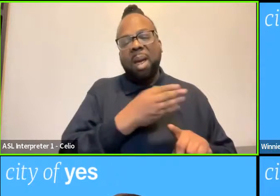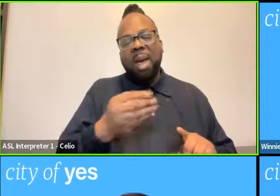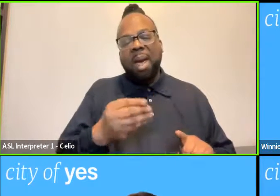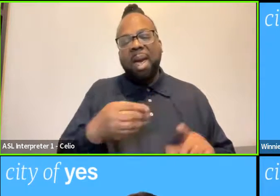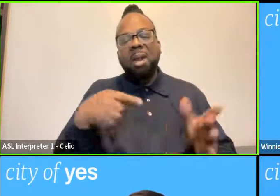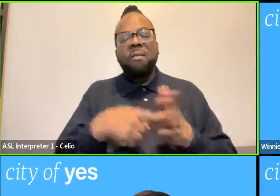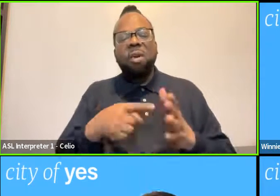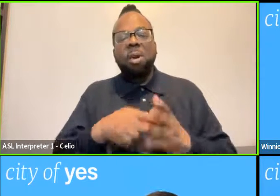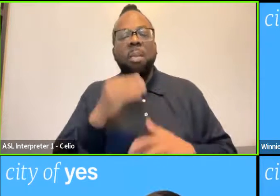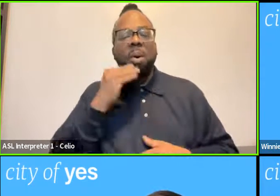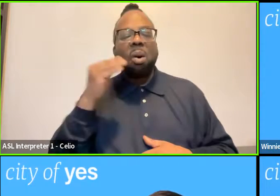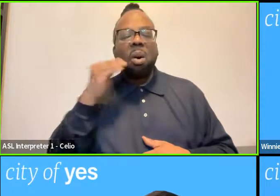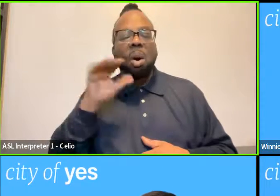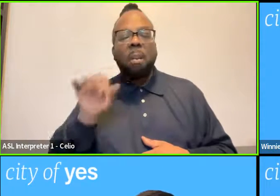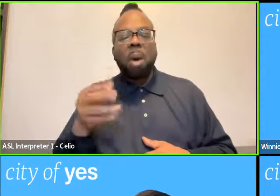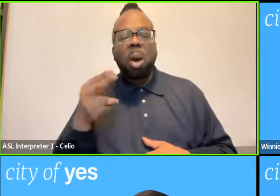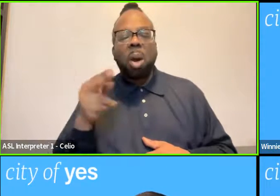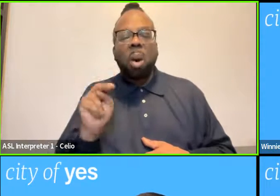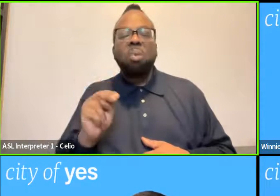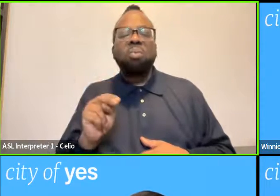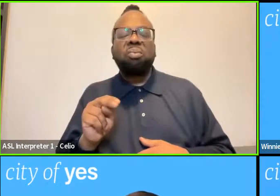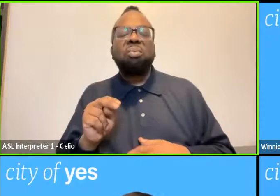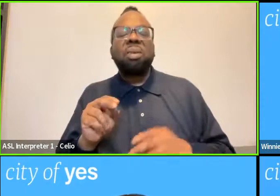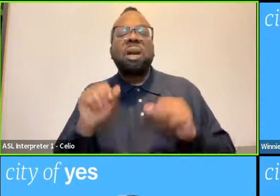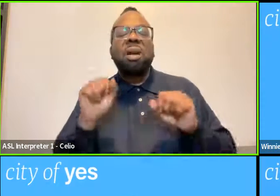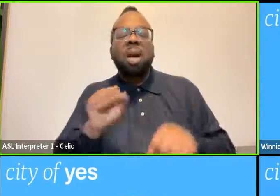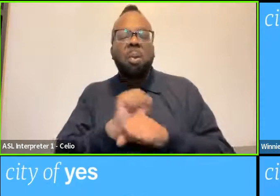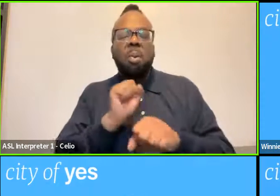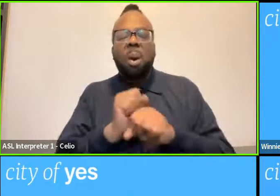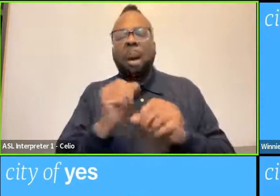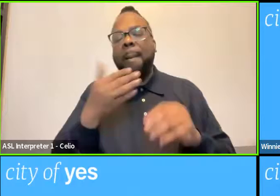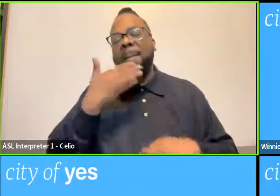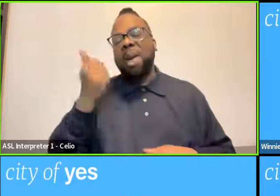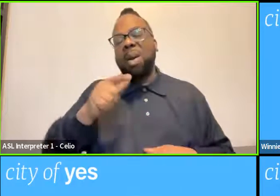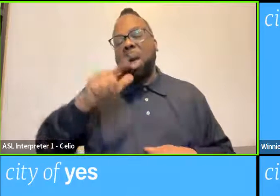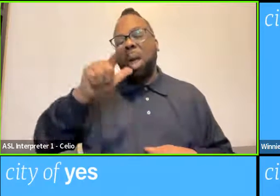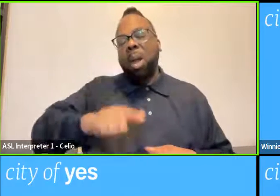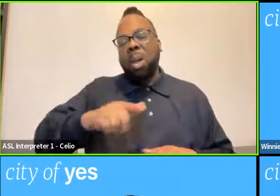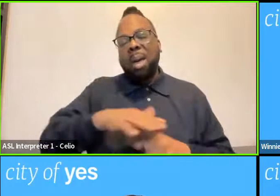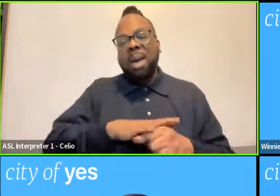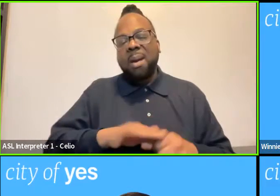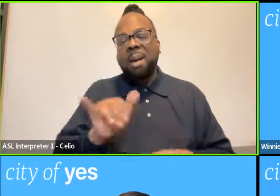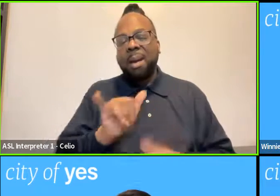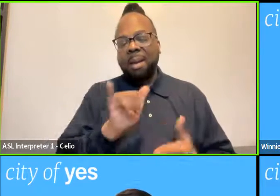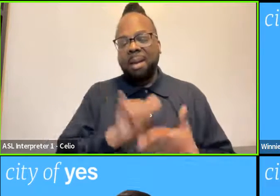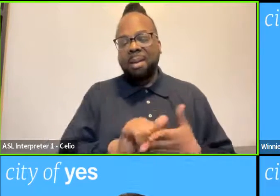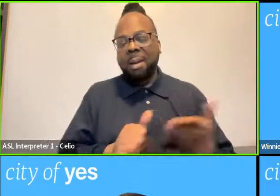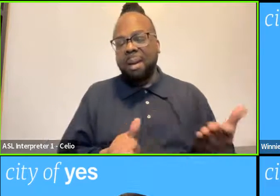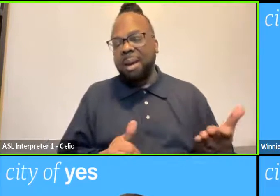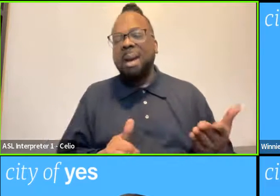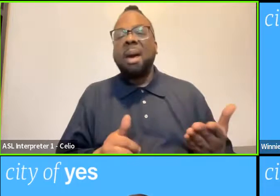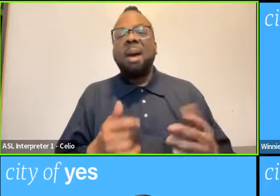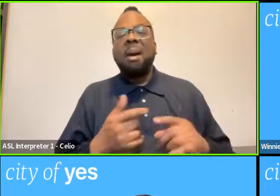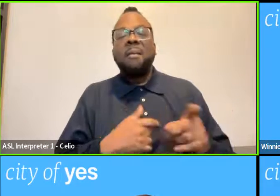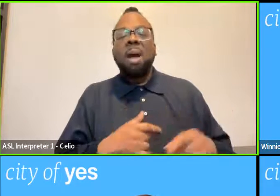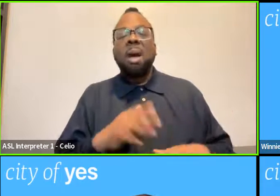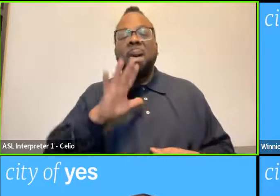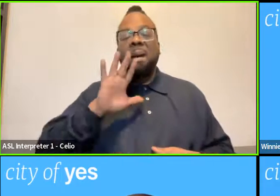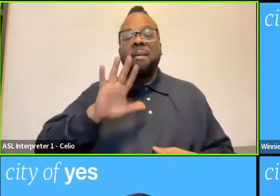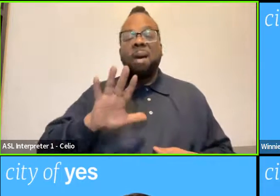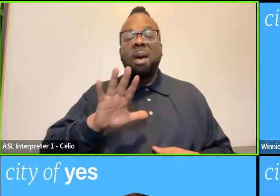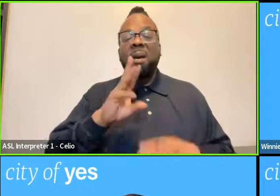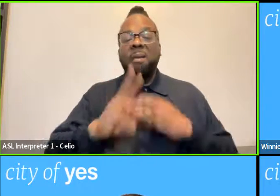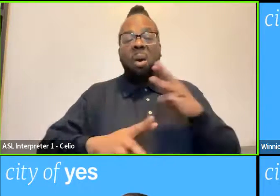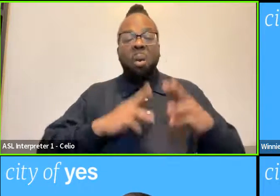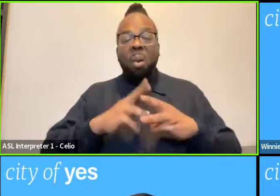home ownership, which tends to work better at a lower scale in areas like that. As far as 5 World Trade Center